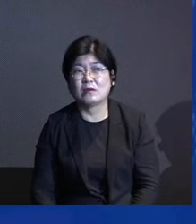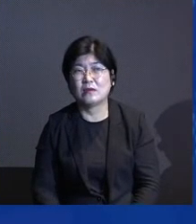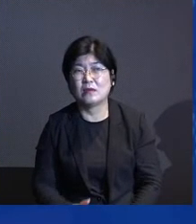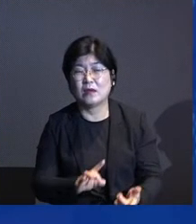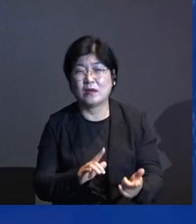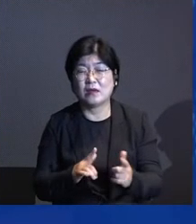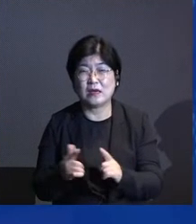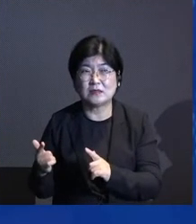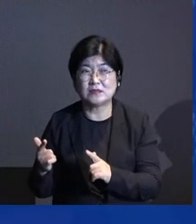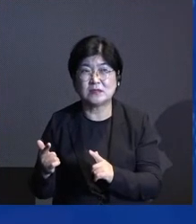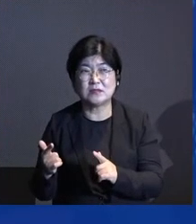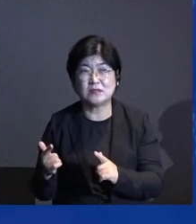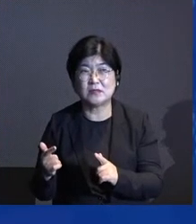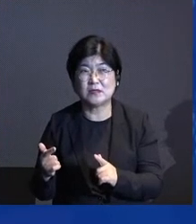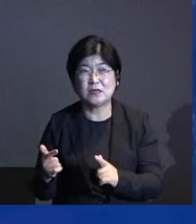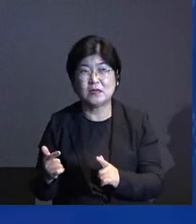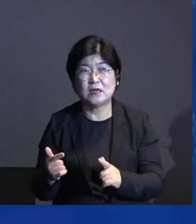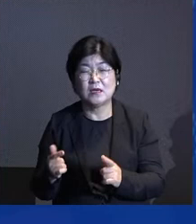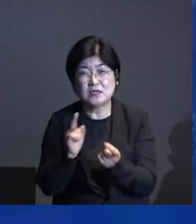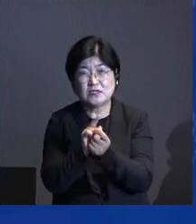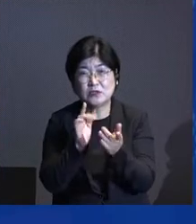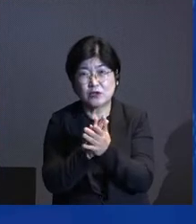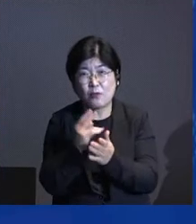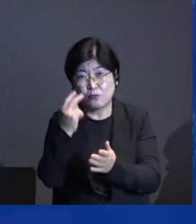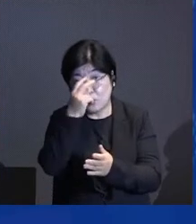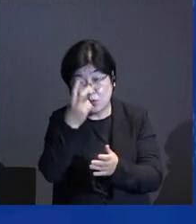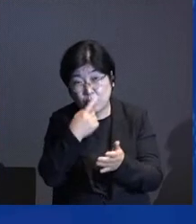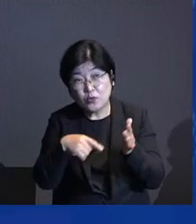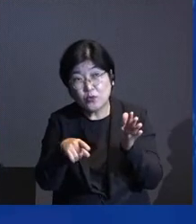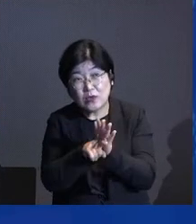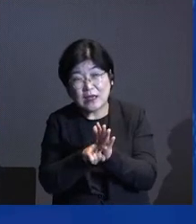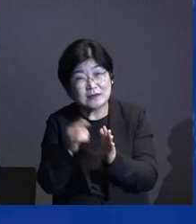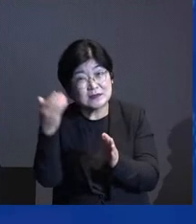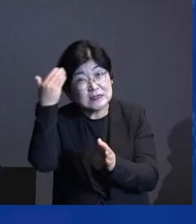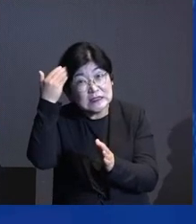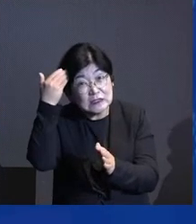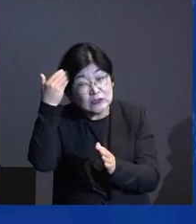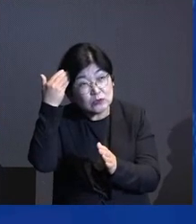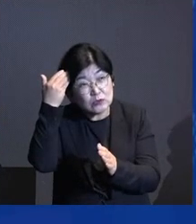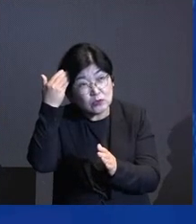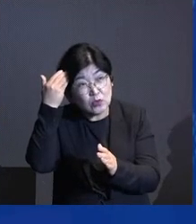the club also organizes monthly health screening of blood pressure,